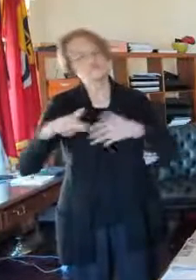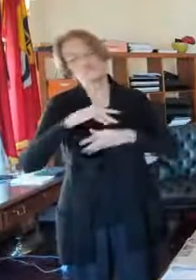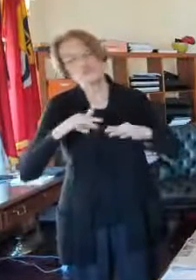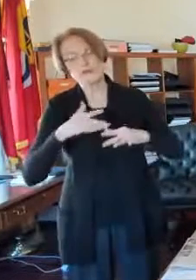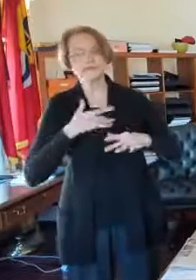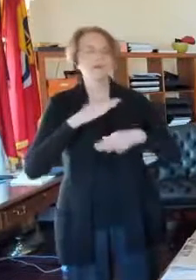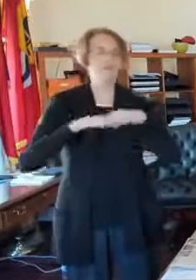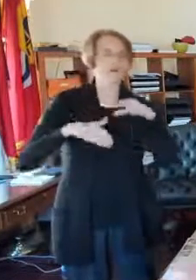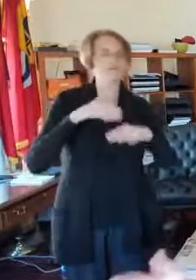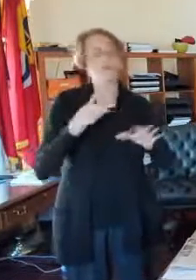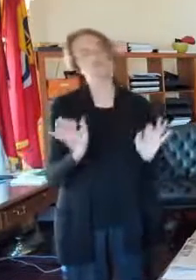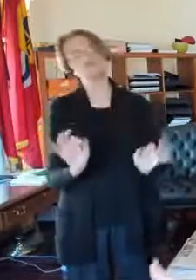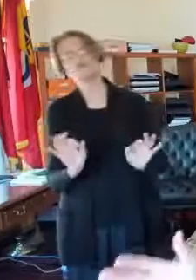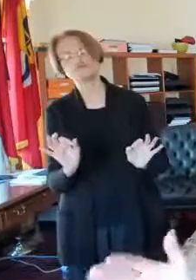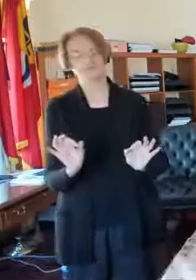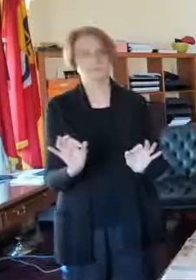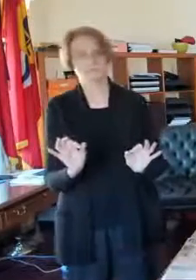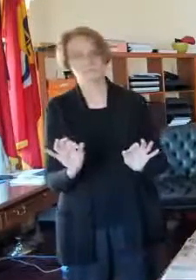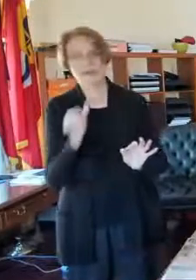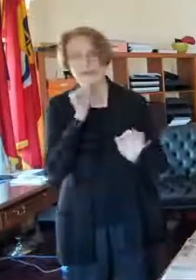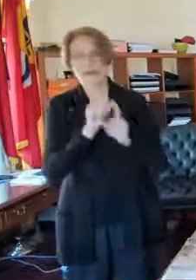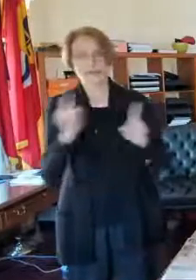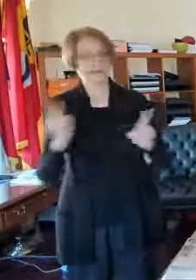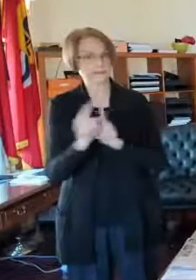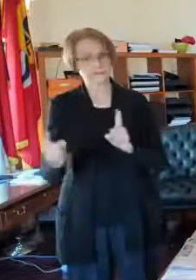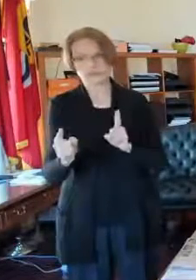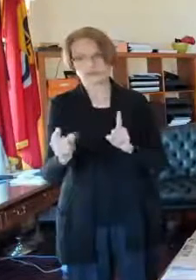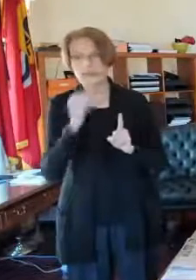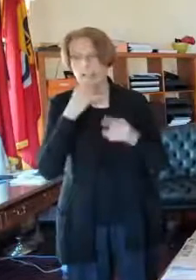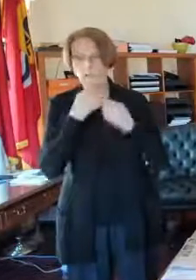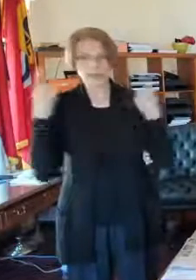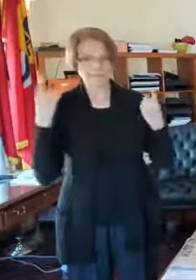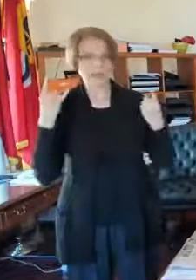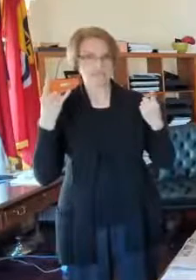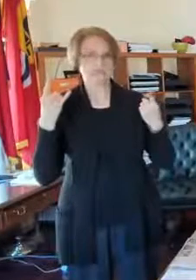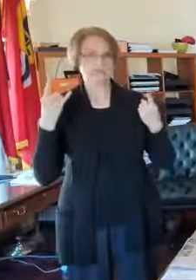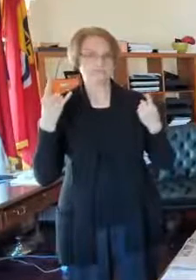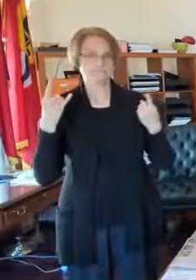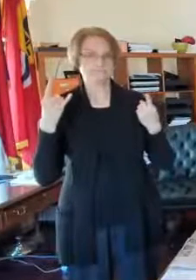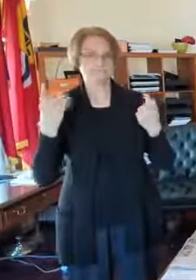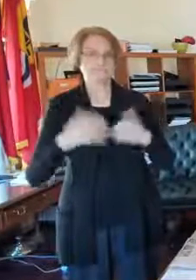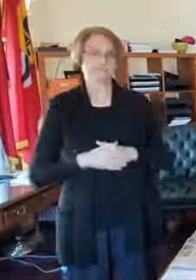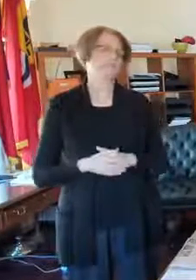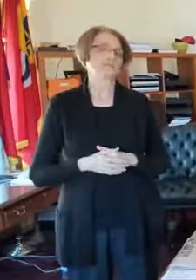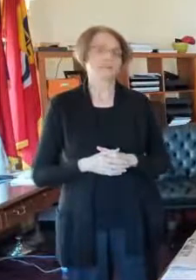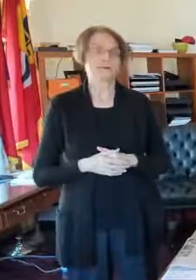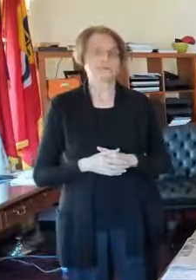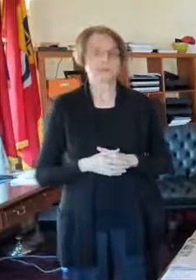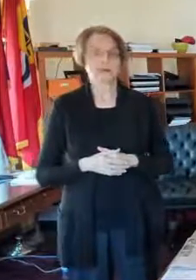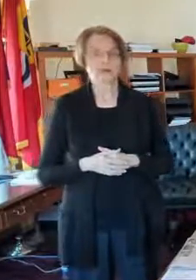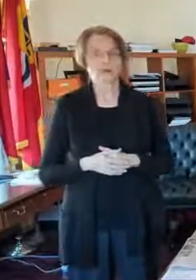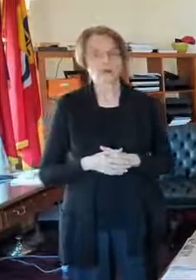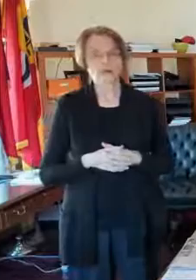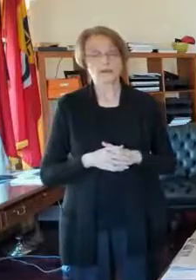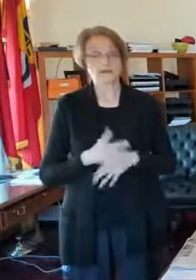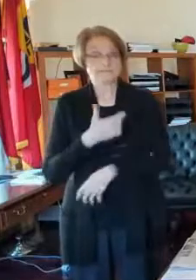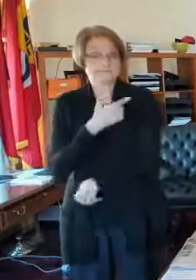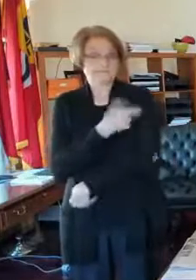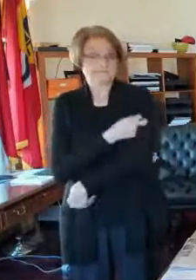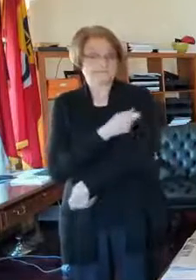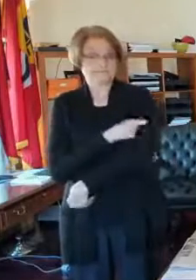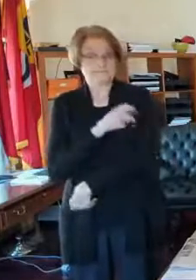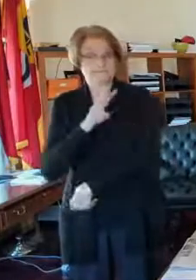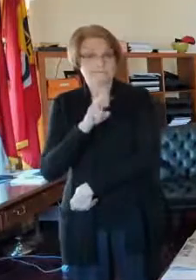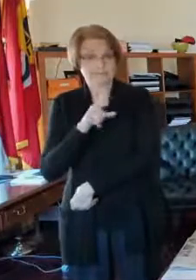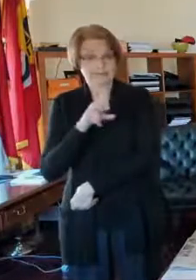and maybe not socially distancing and wearing their mask. So. Okay, on the vaccination front,